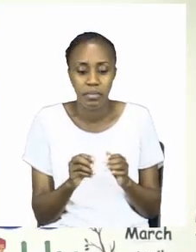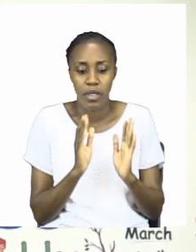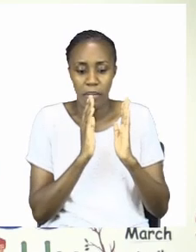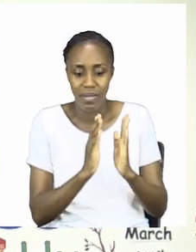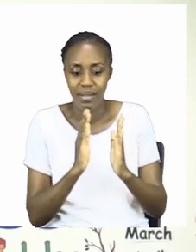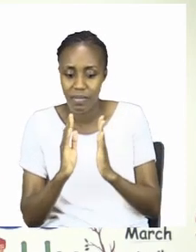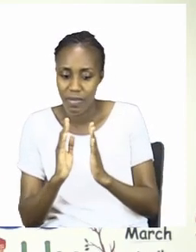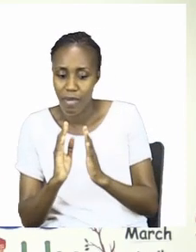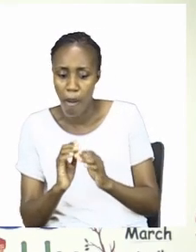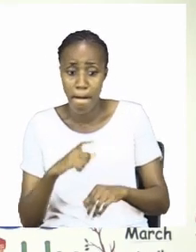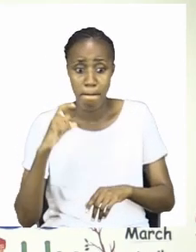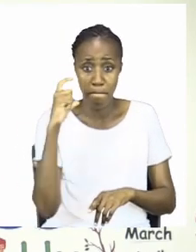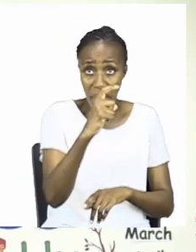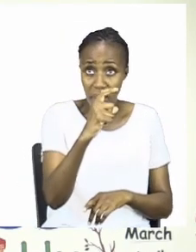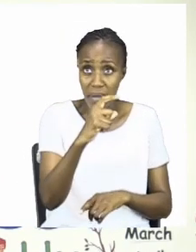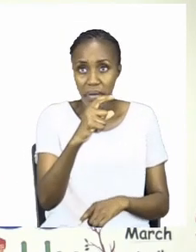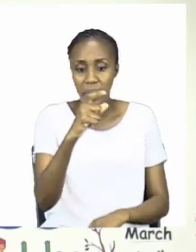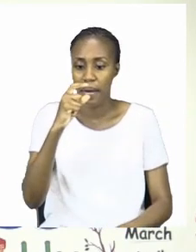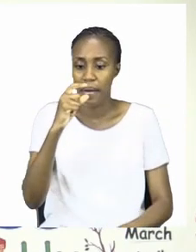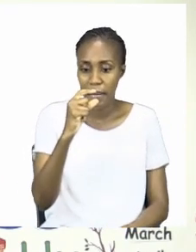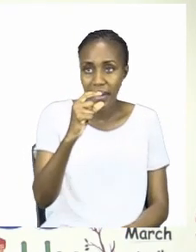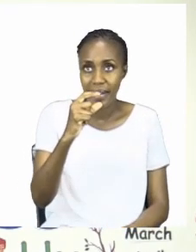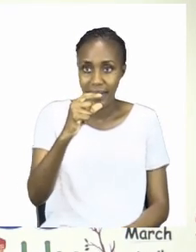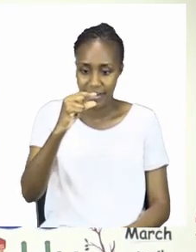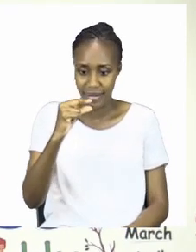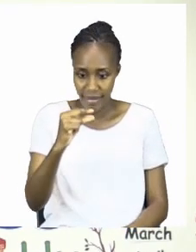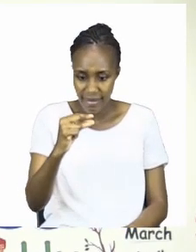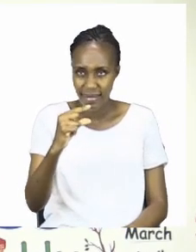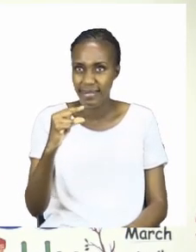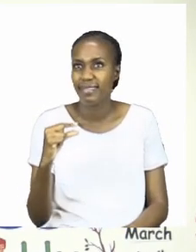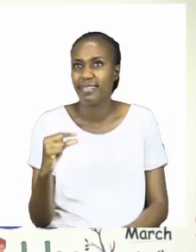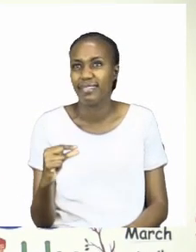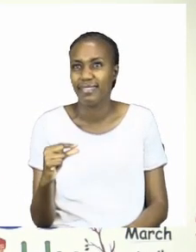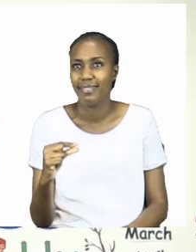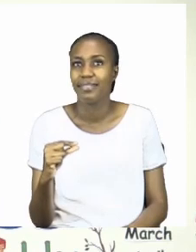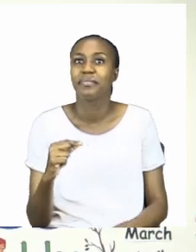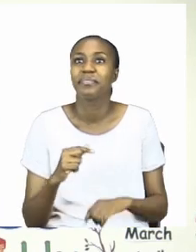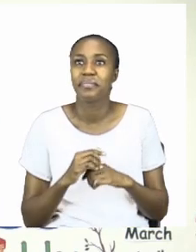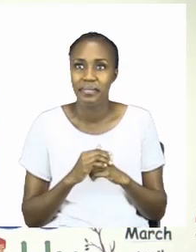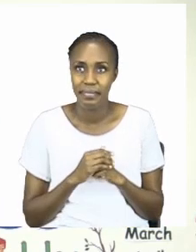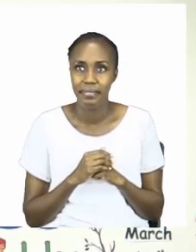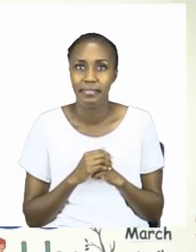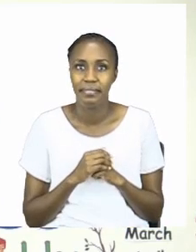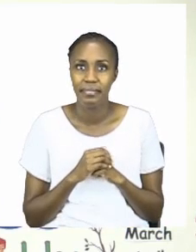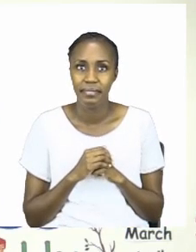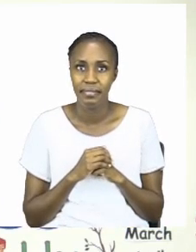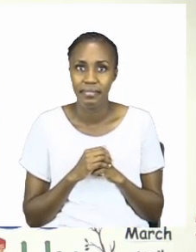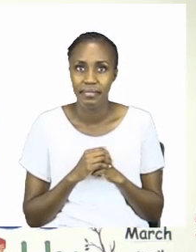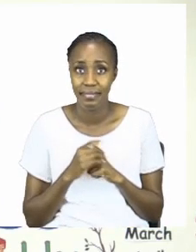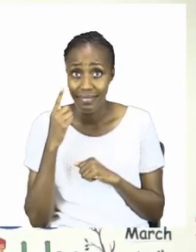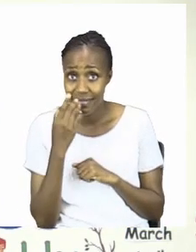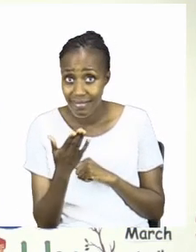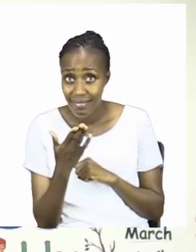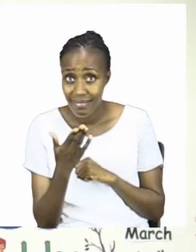order of biggest to the smallest. All right, so here you will see